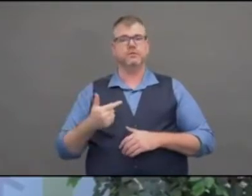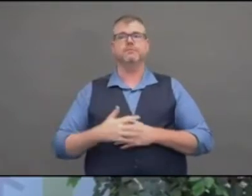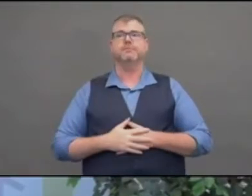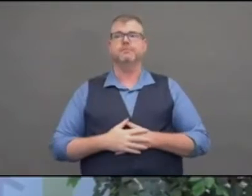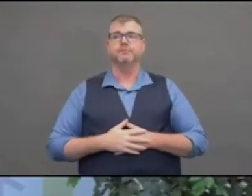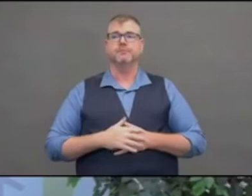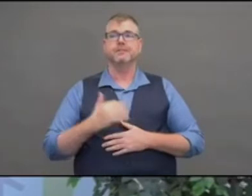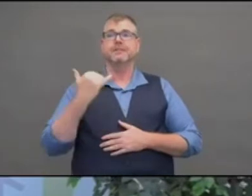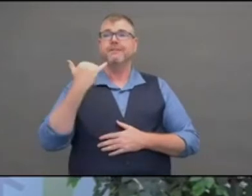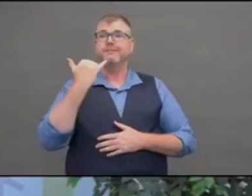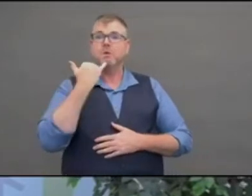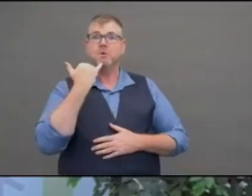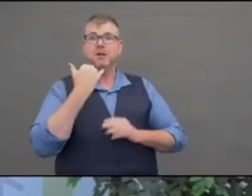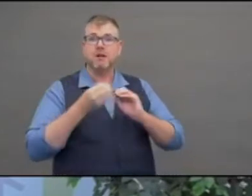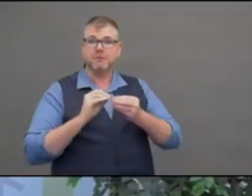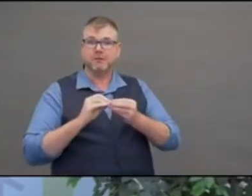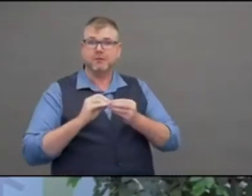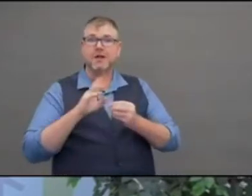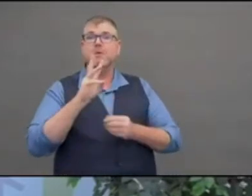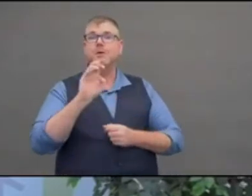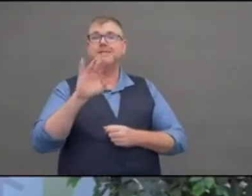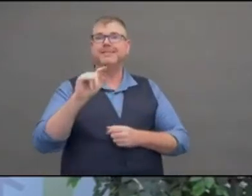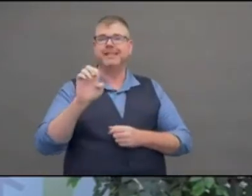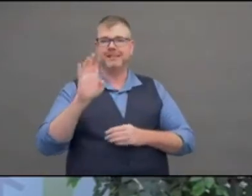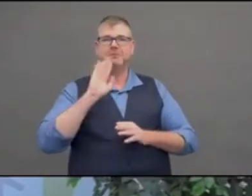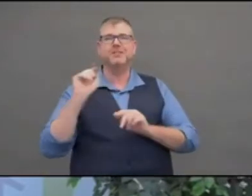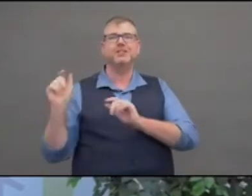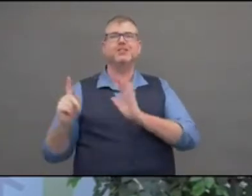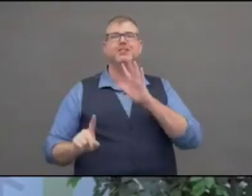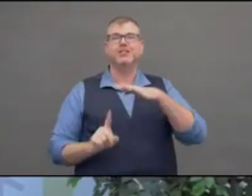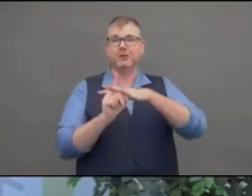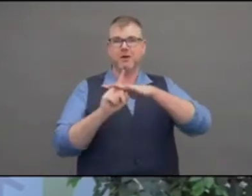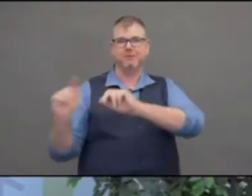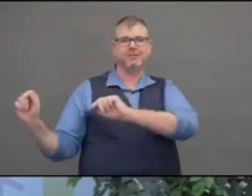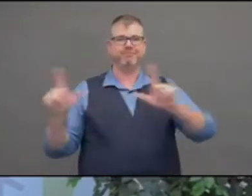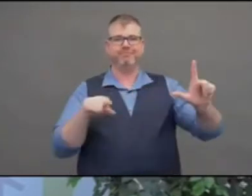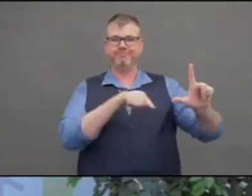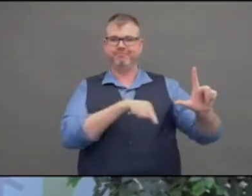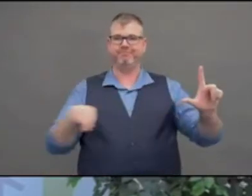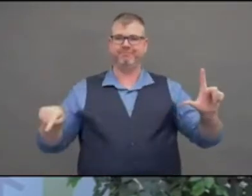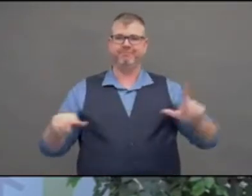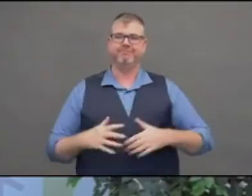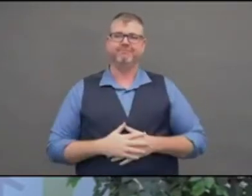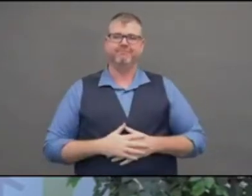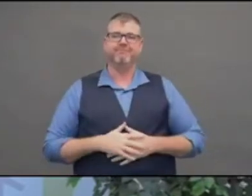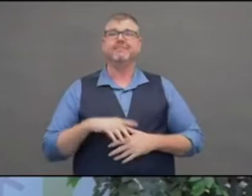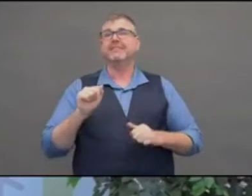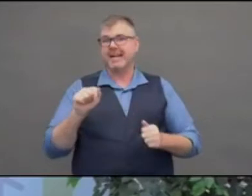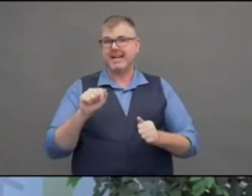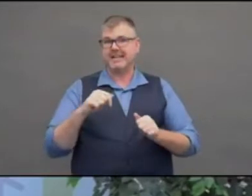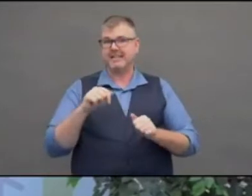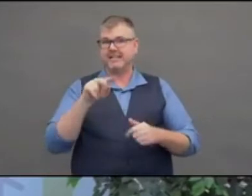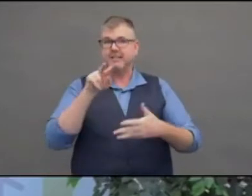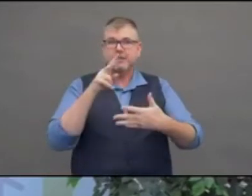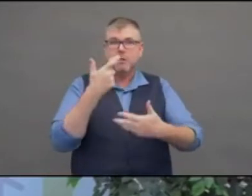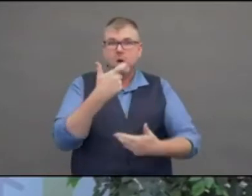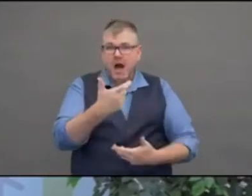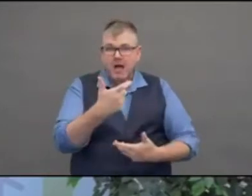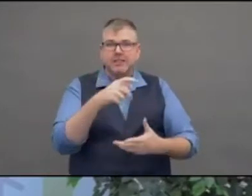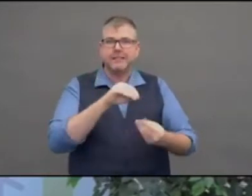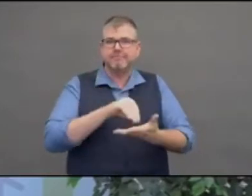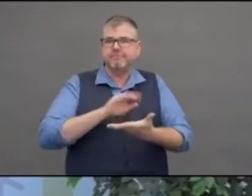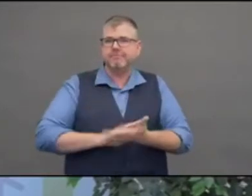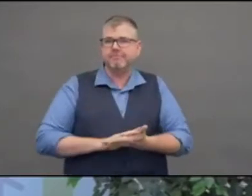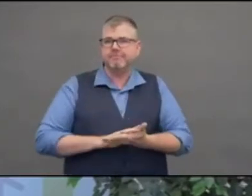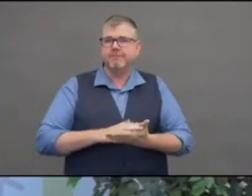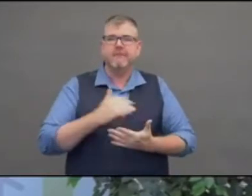you have to pull out a pen and paper, please go ahead and write them down, and we'll go back to them so you can have an opportunity to write them